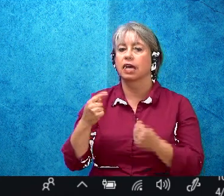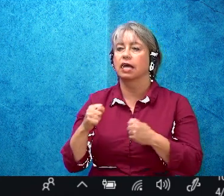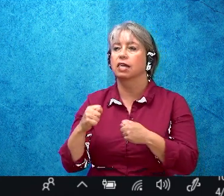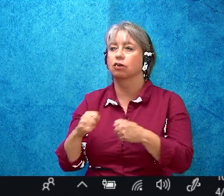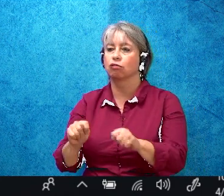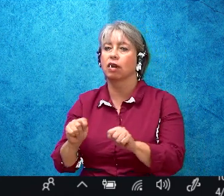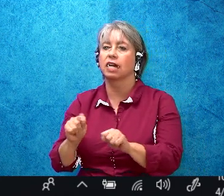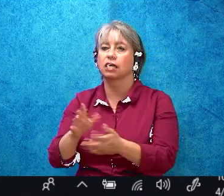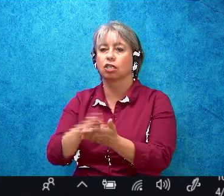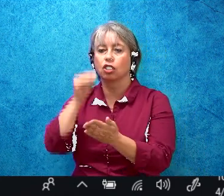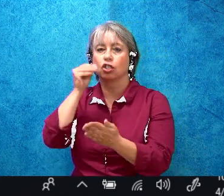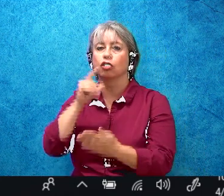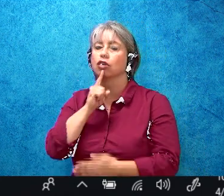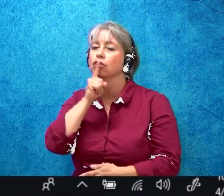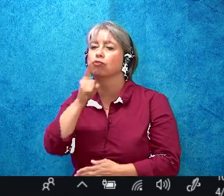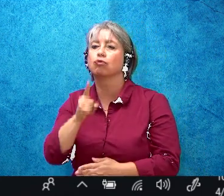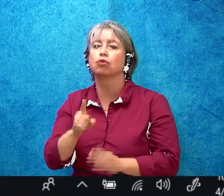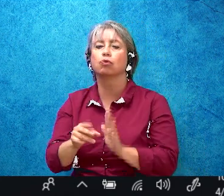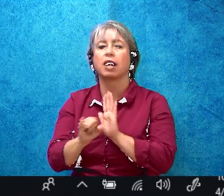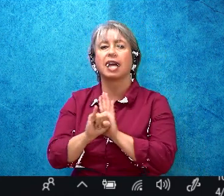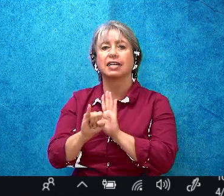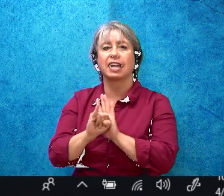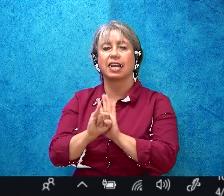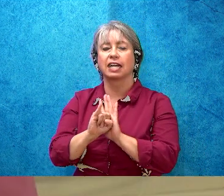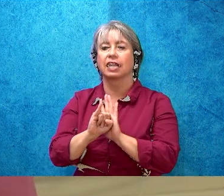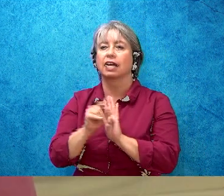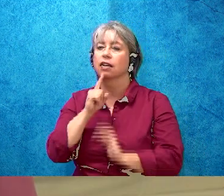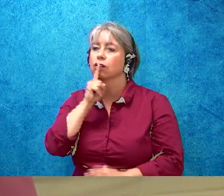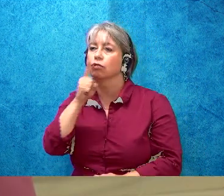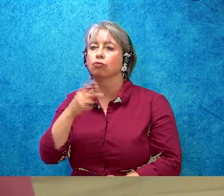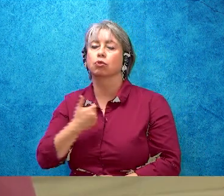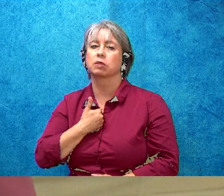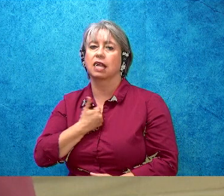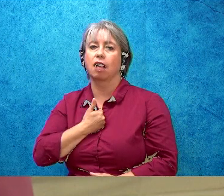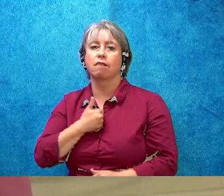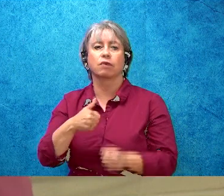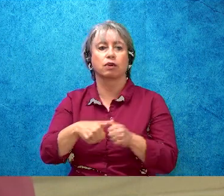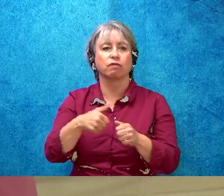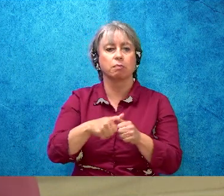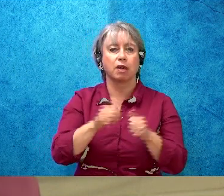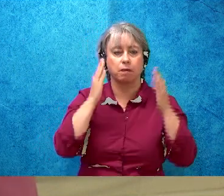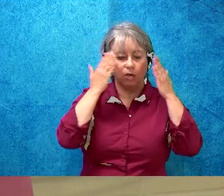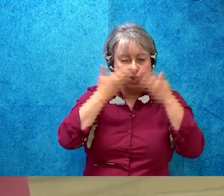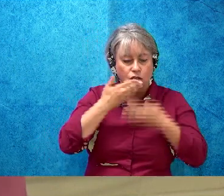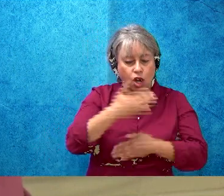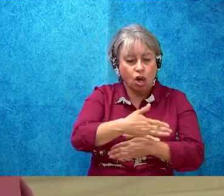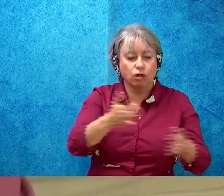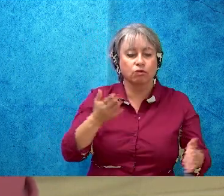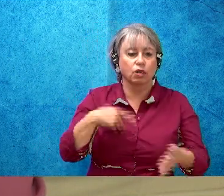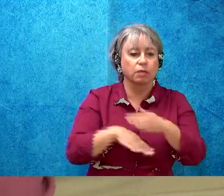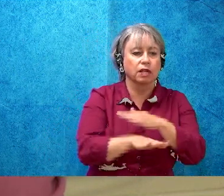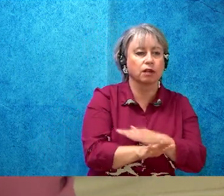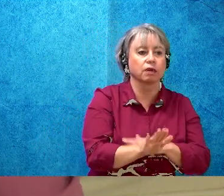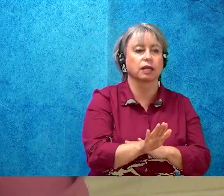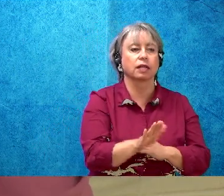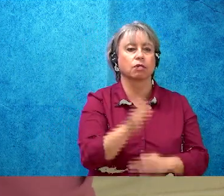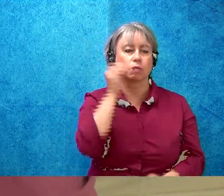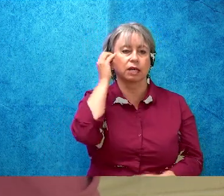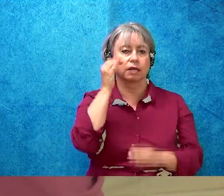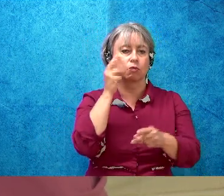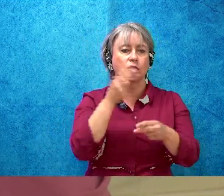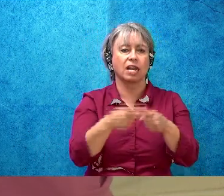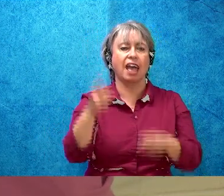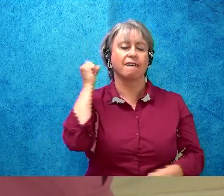true identity because she doesn't really know. Remember, she was in the dark room. She took the lamp and the knife in there. Oil burned him. He runs away,